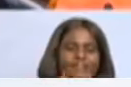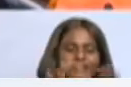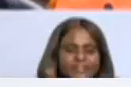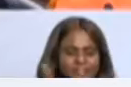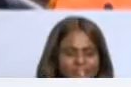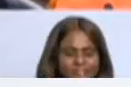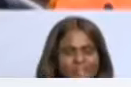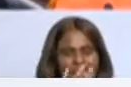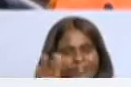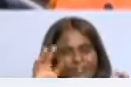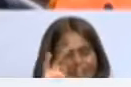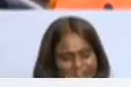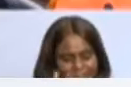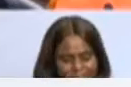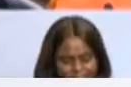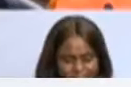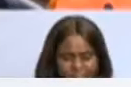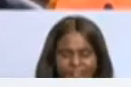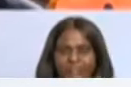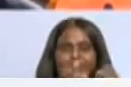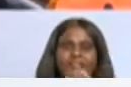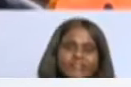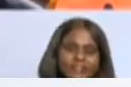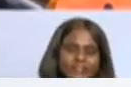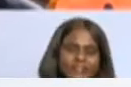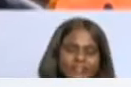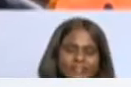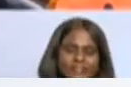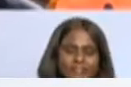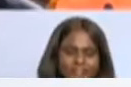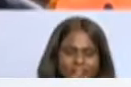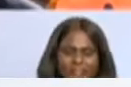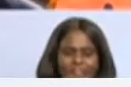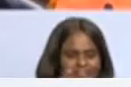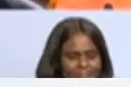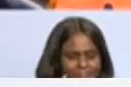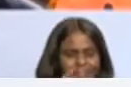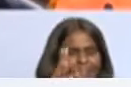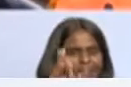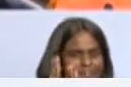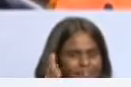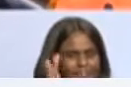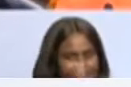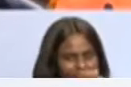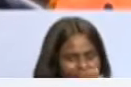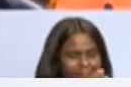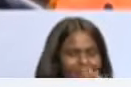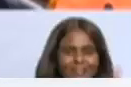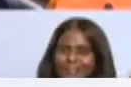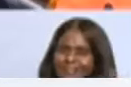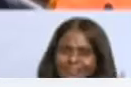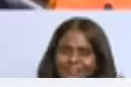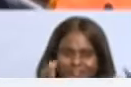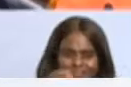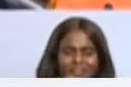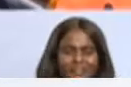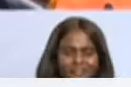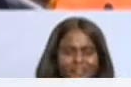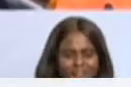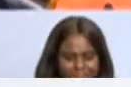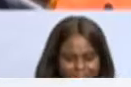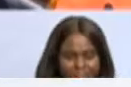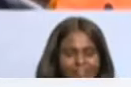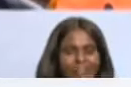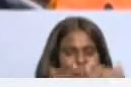encourage your voters to access these facilities instead of queuing or for tantamen. Further, we are